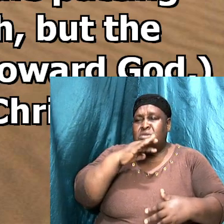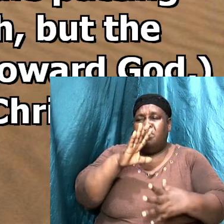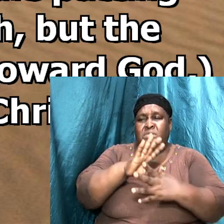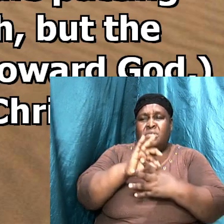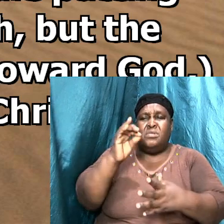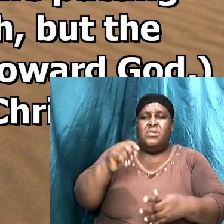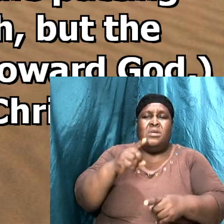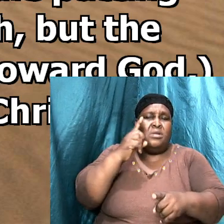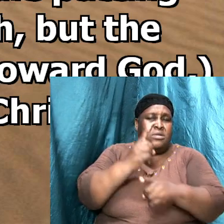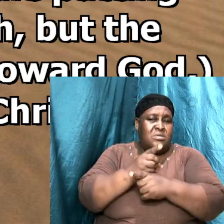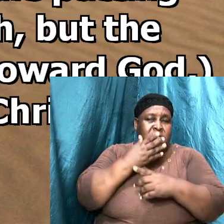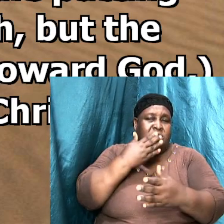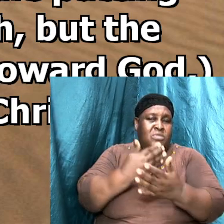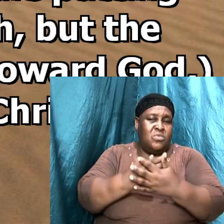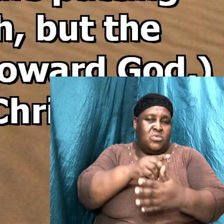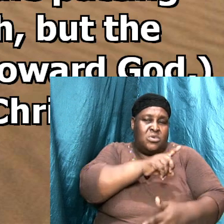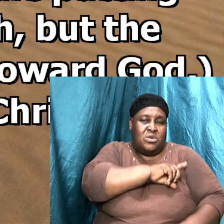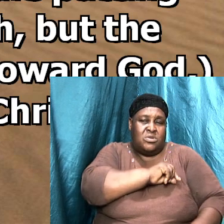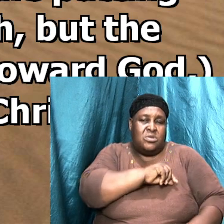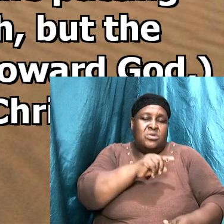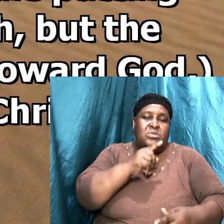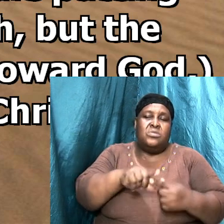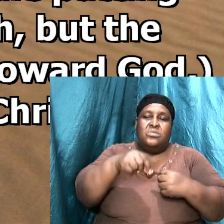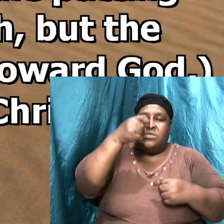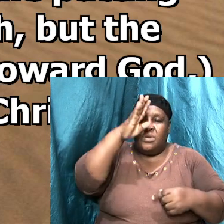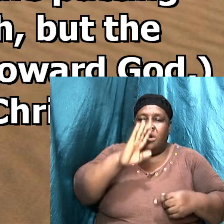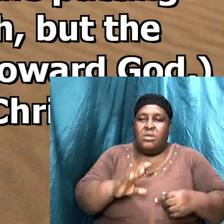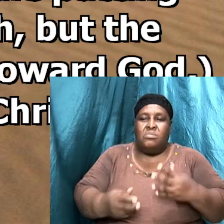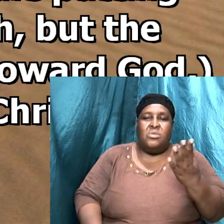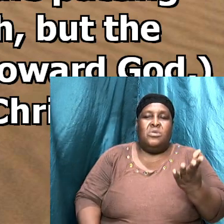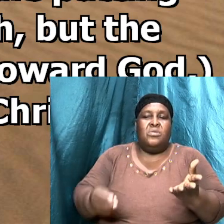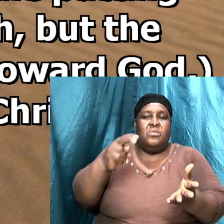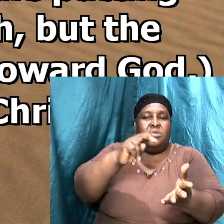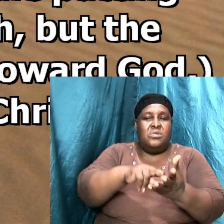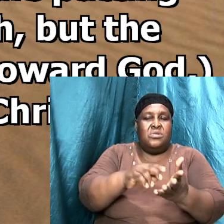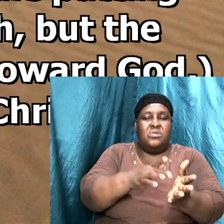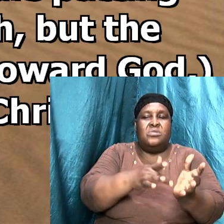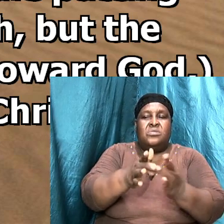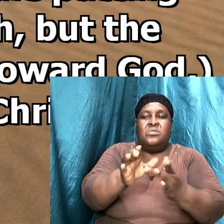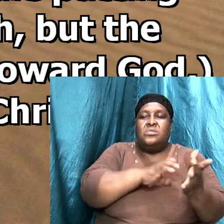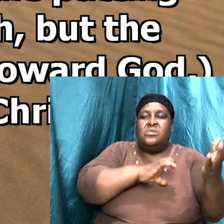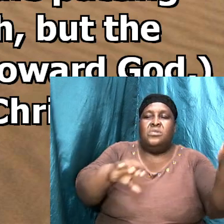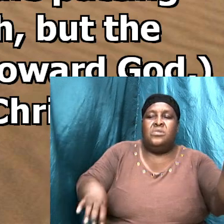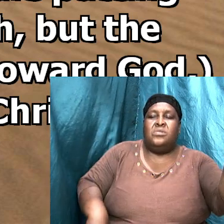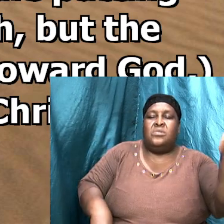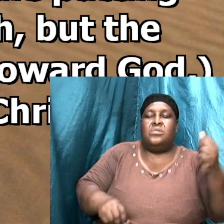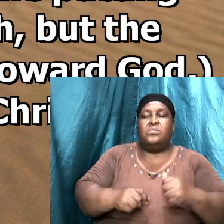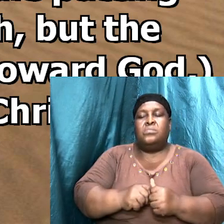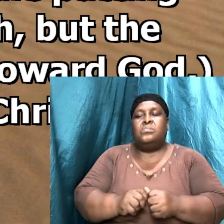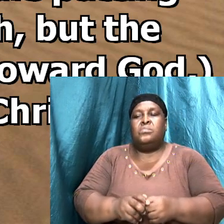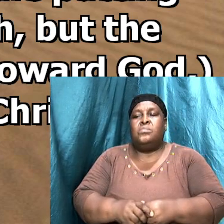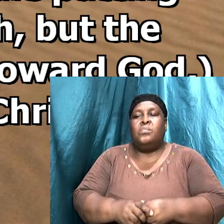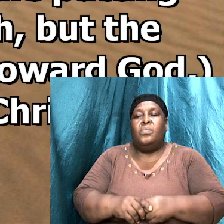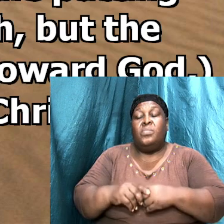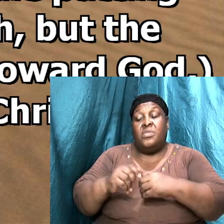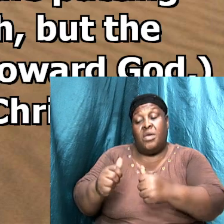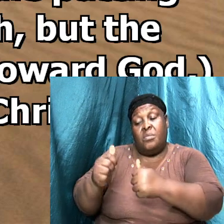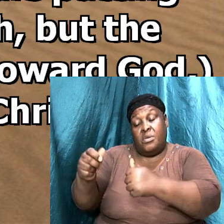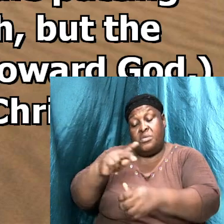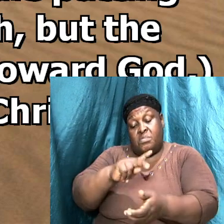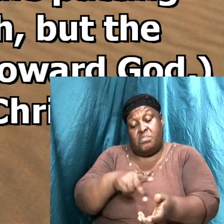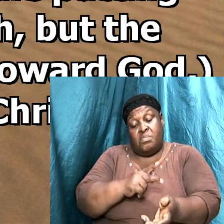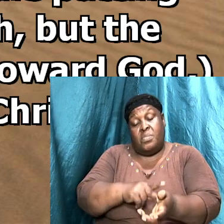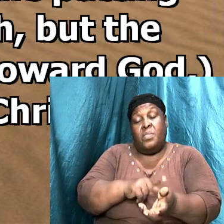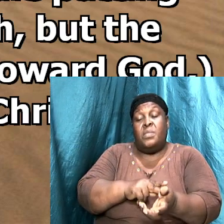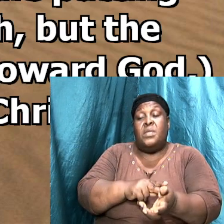answer of a good conscience towards God by the resurrection of Jesus Christ. So Paul, the apostle Peter,